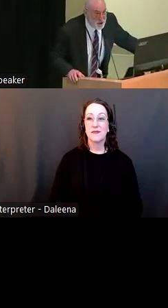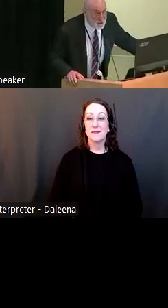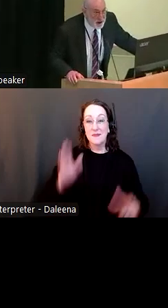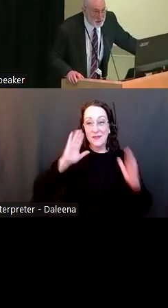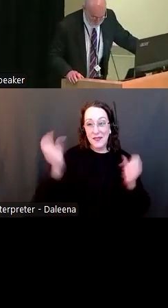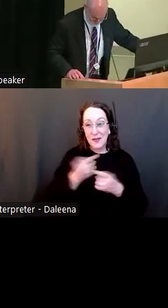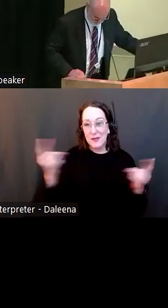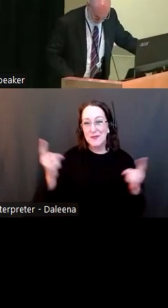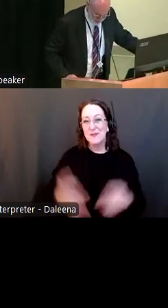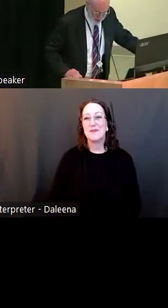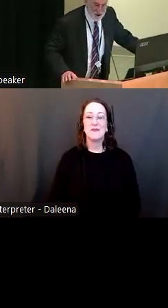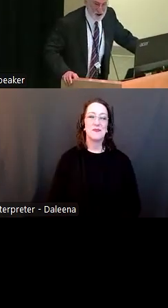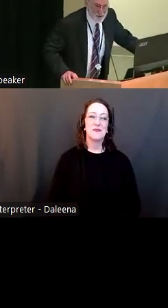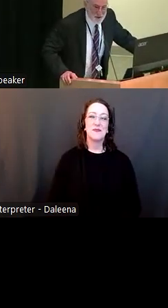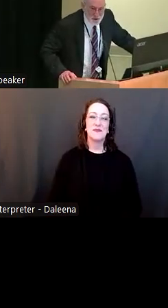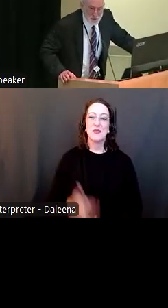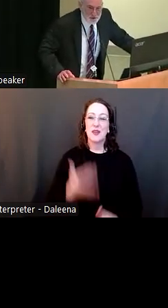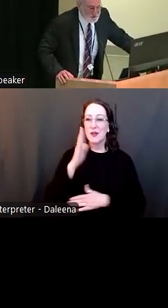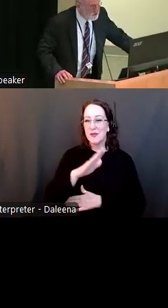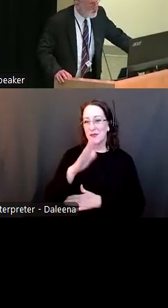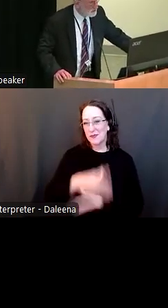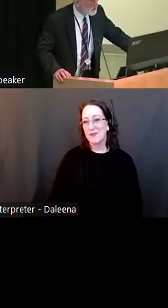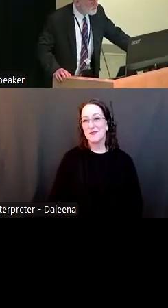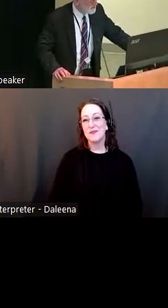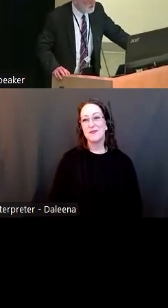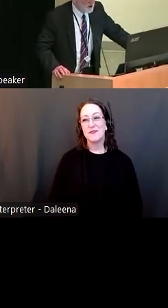Hello, everybody. Good afternoon.